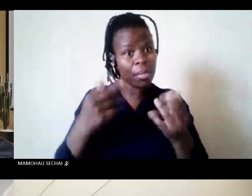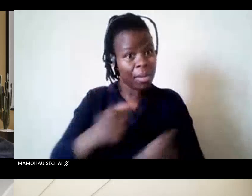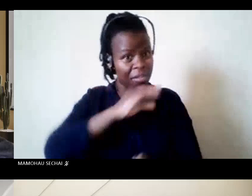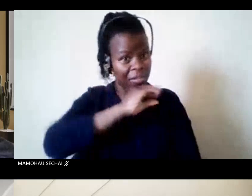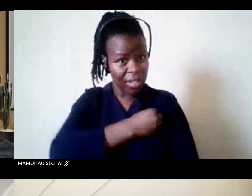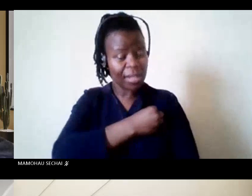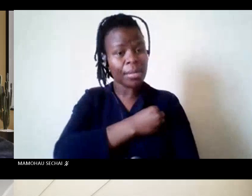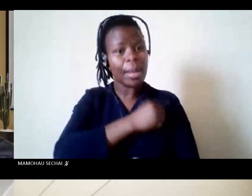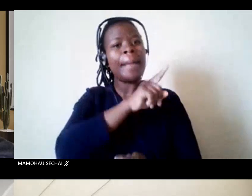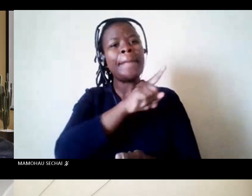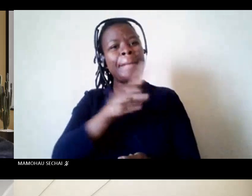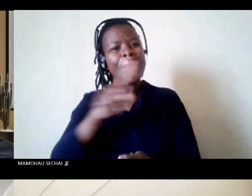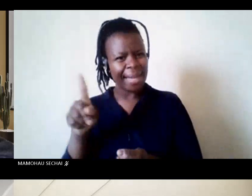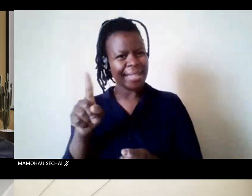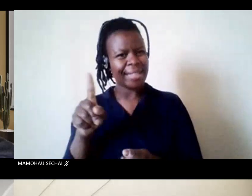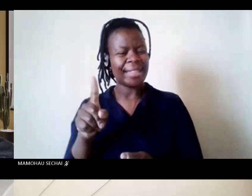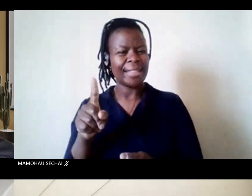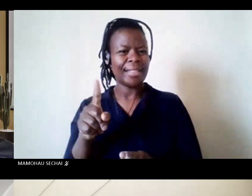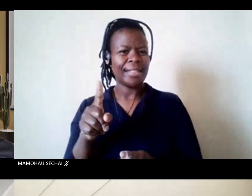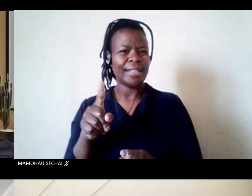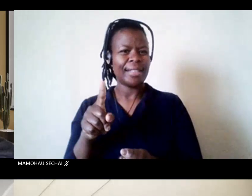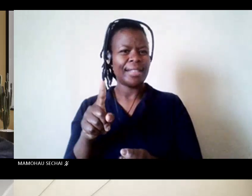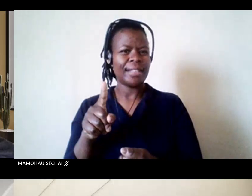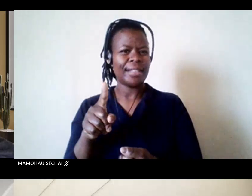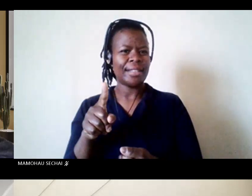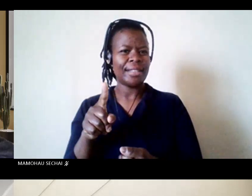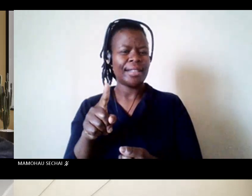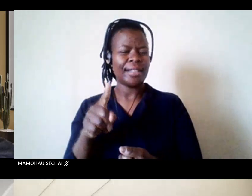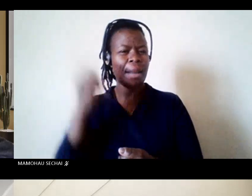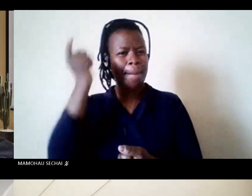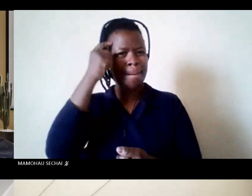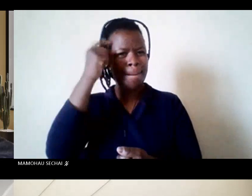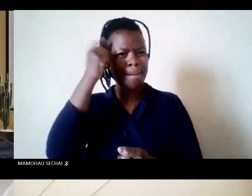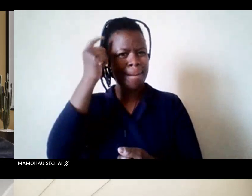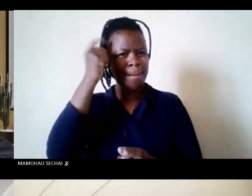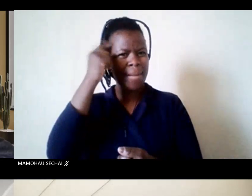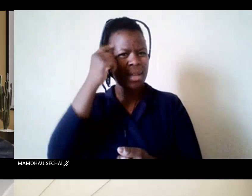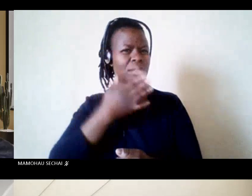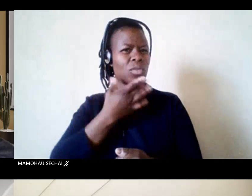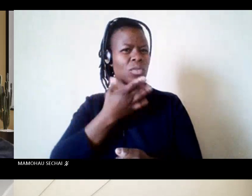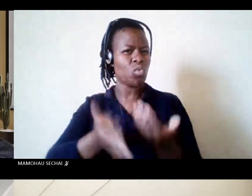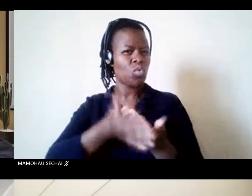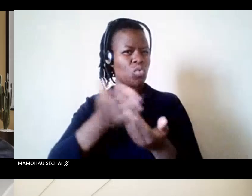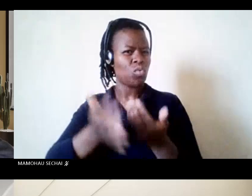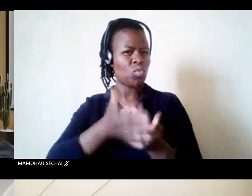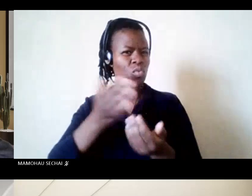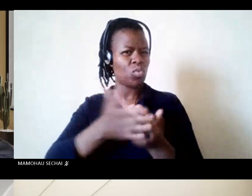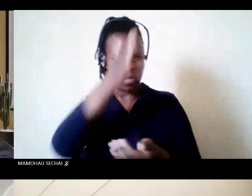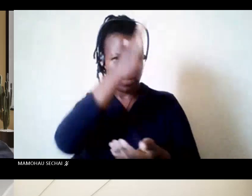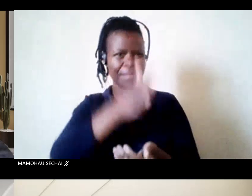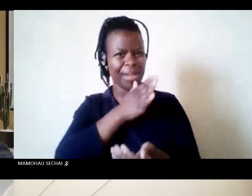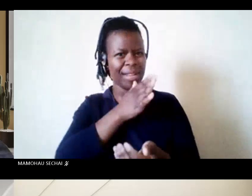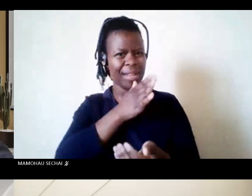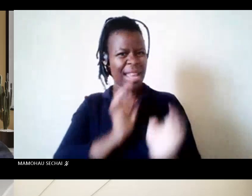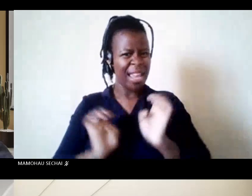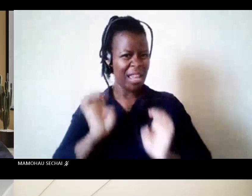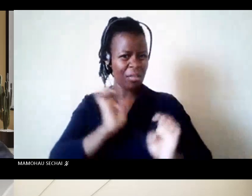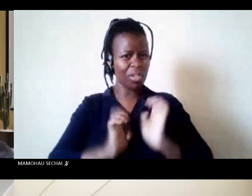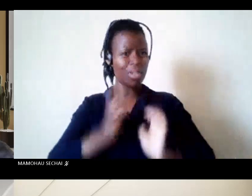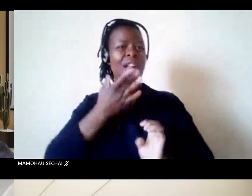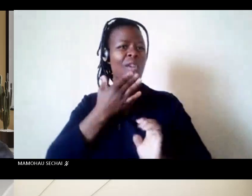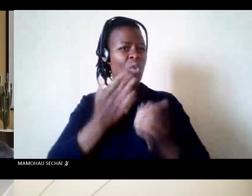but that the mind of the parent who's taking care of that, emotional. Who's Yeah. taking care of